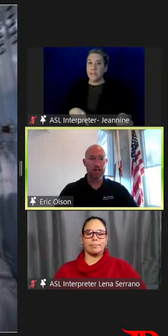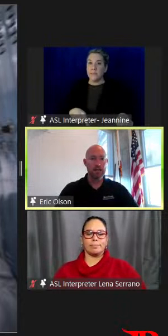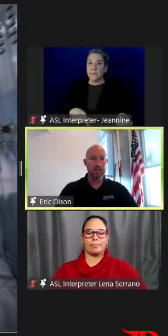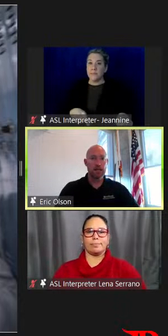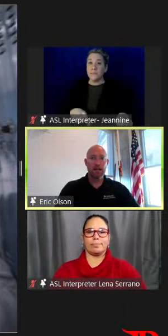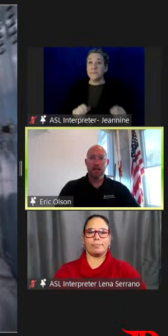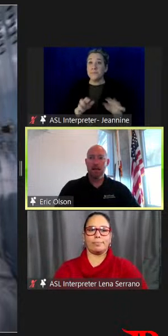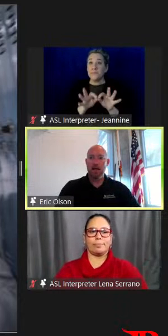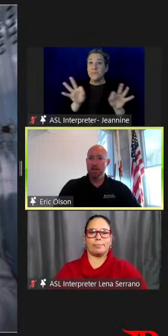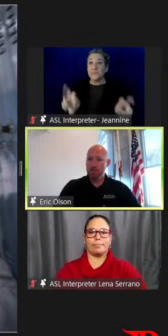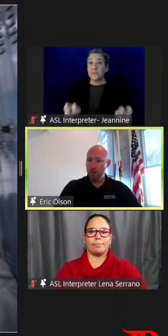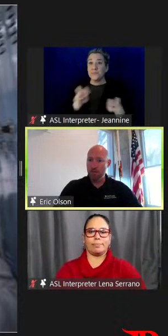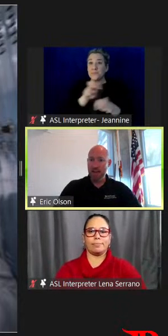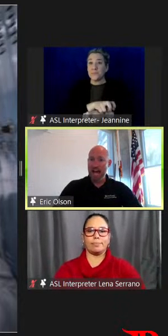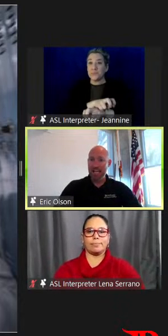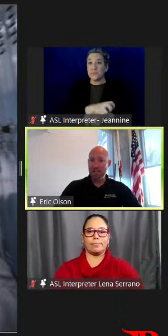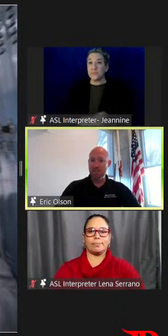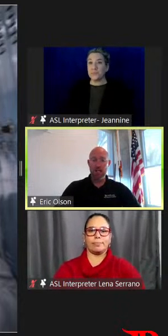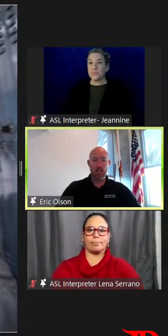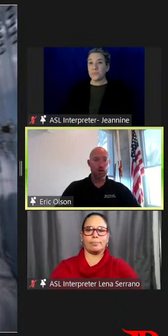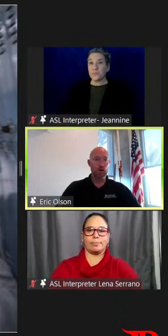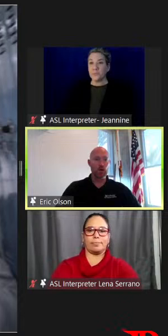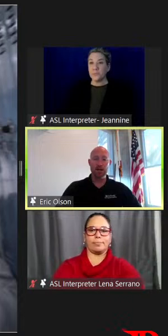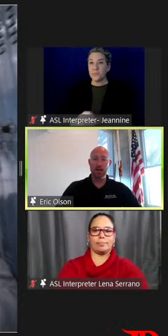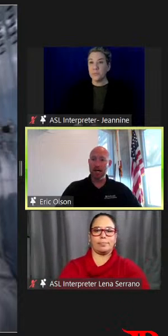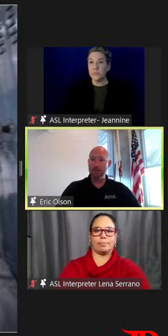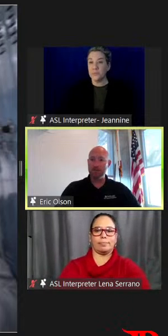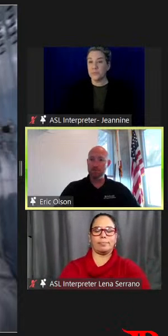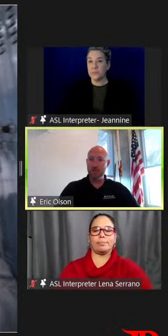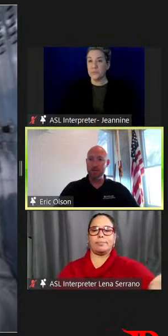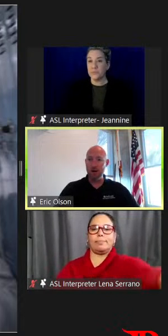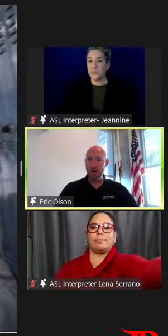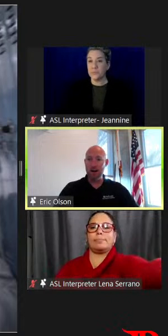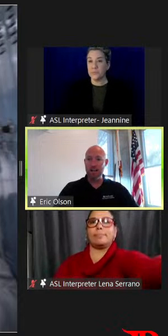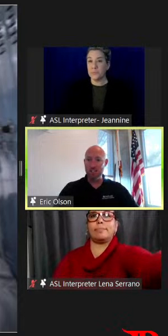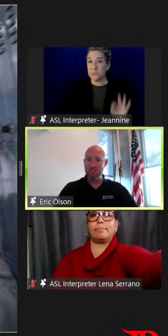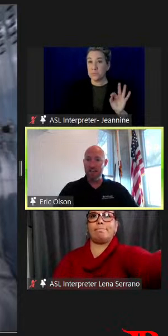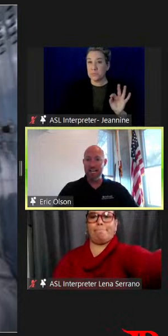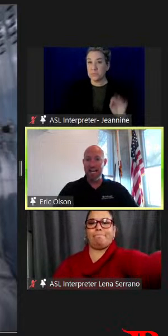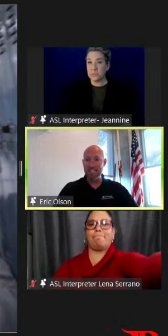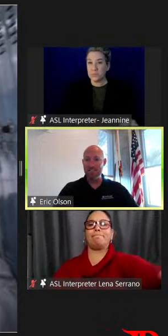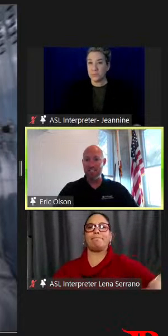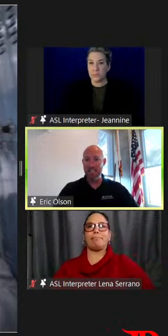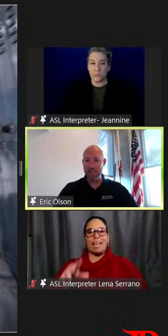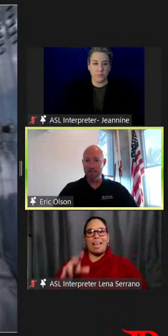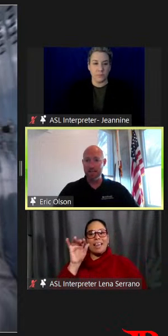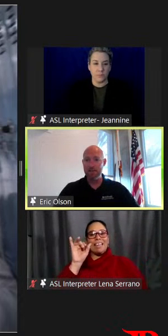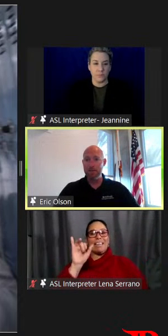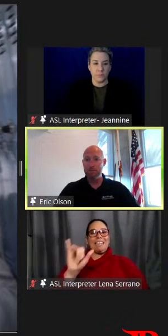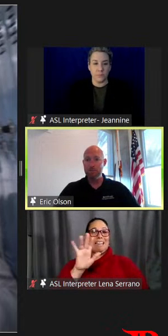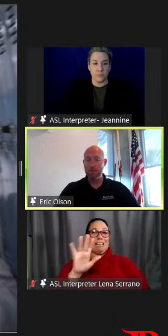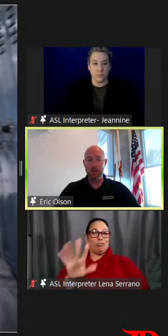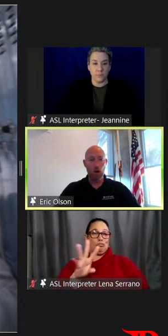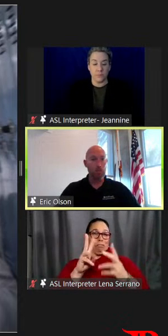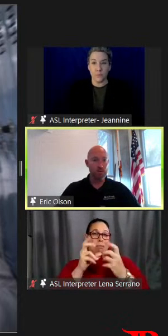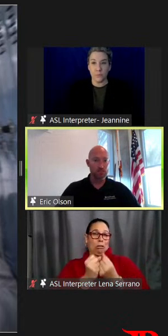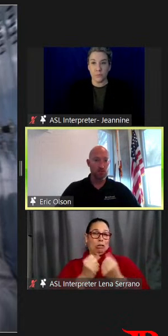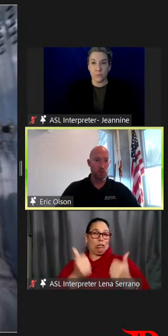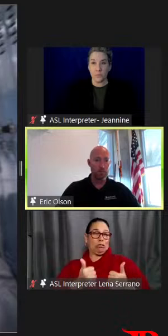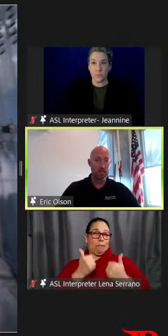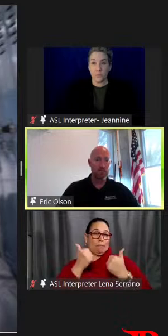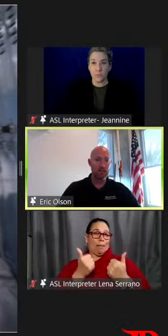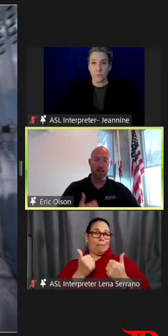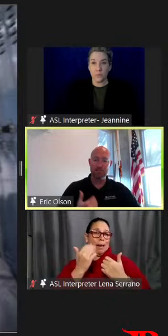right. Folks, that is your seminar on surviving an active assailant event. I hope it